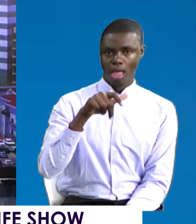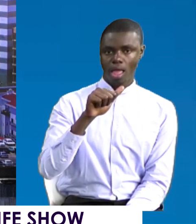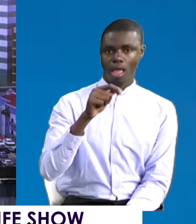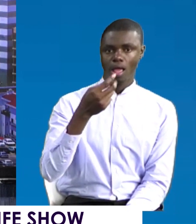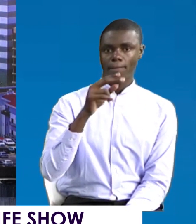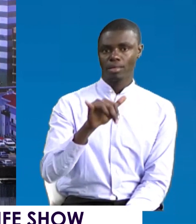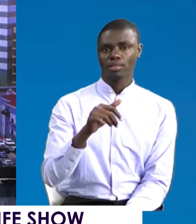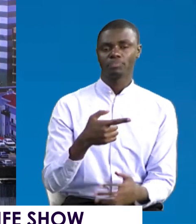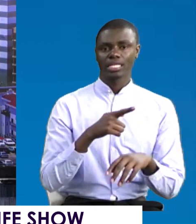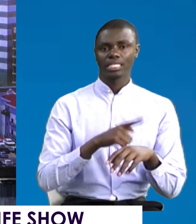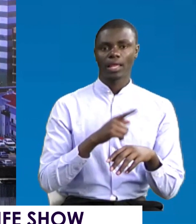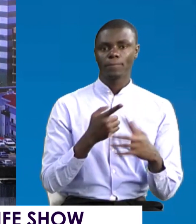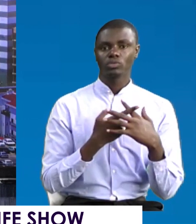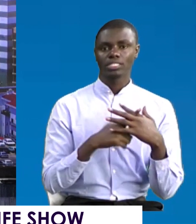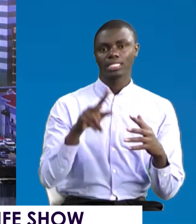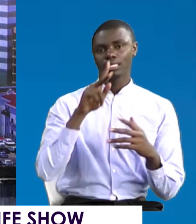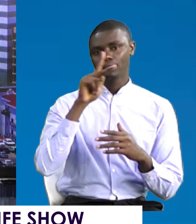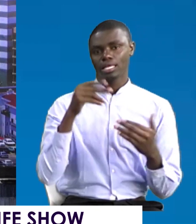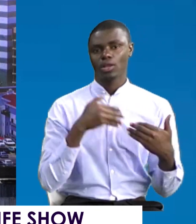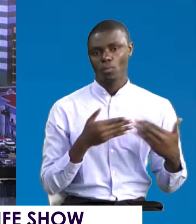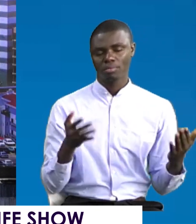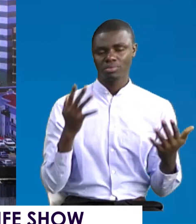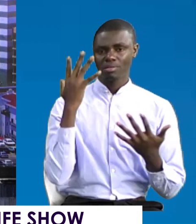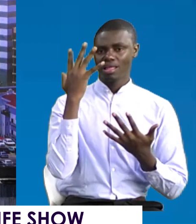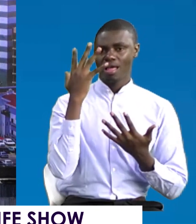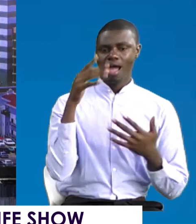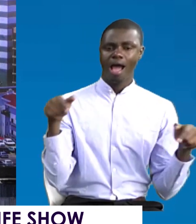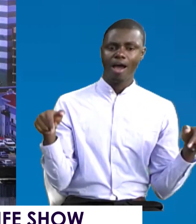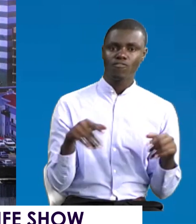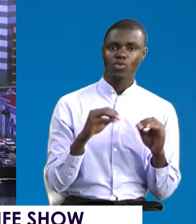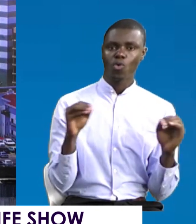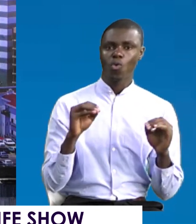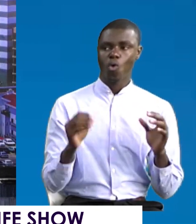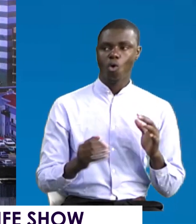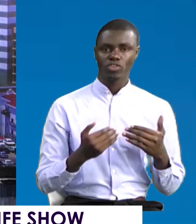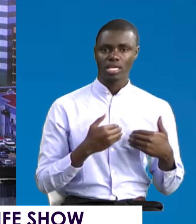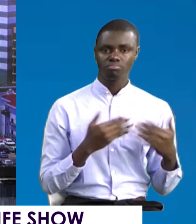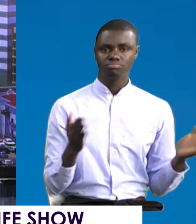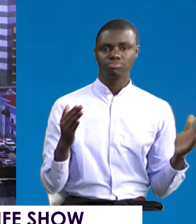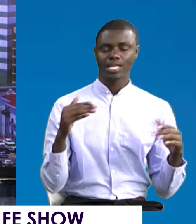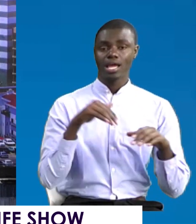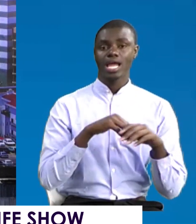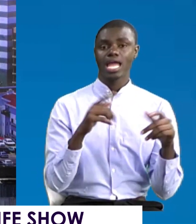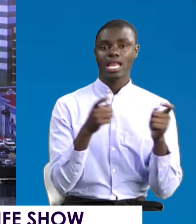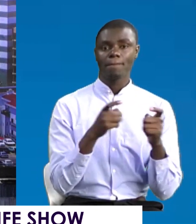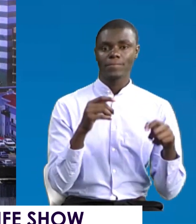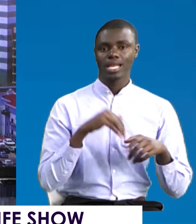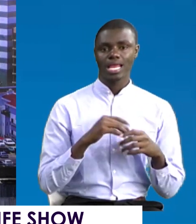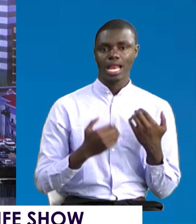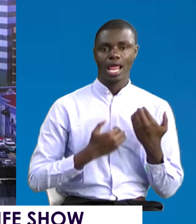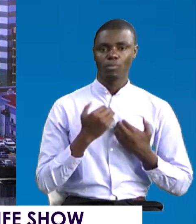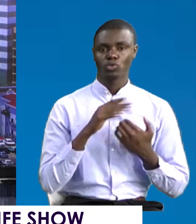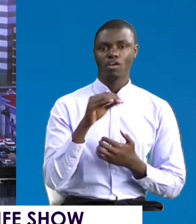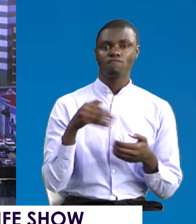start crying out and opening up, you should not be afraid of bringing out your inner pain, inner emotion. Find a